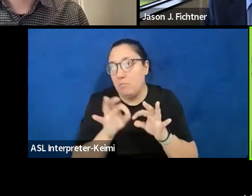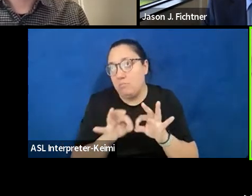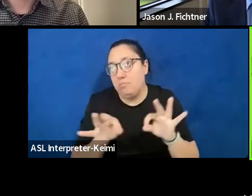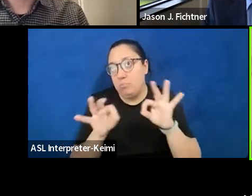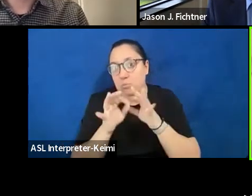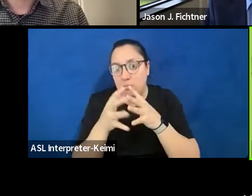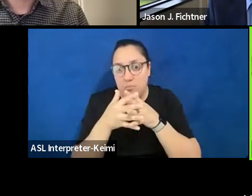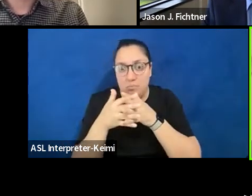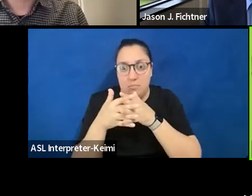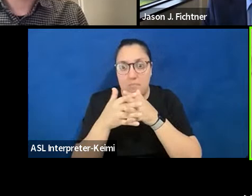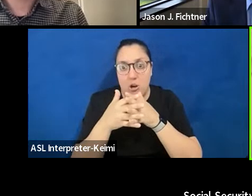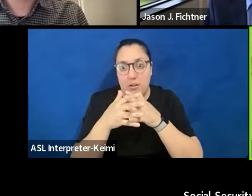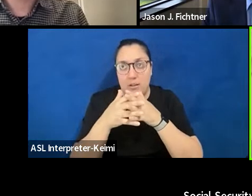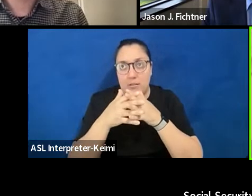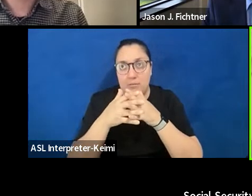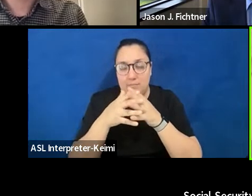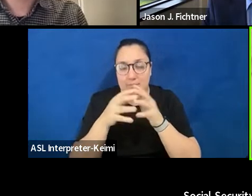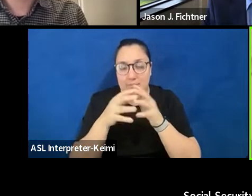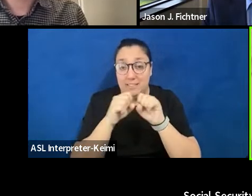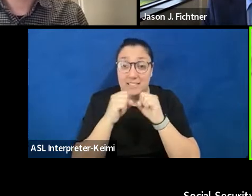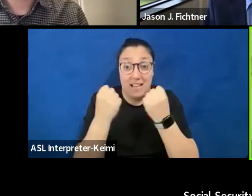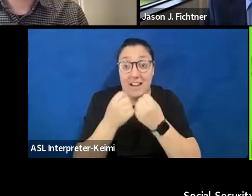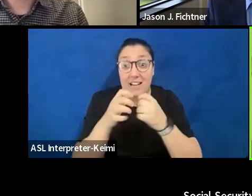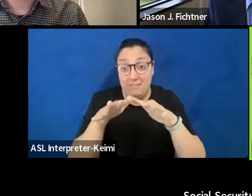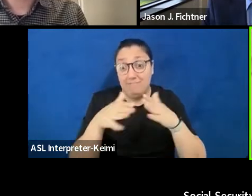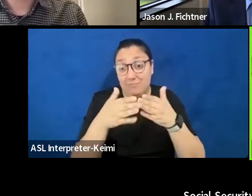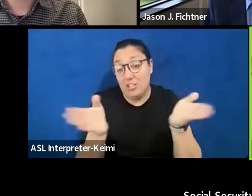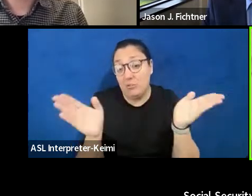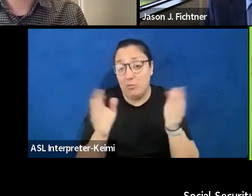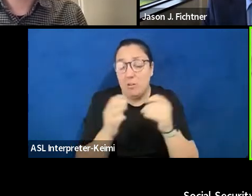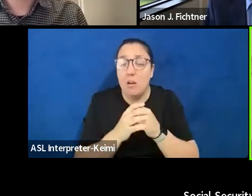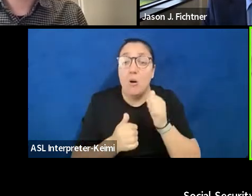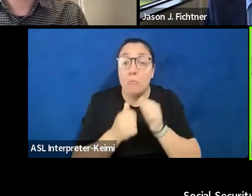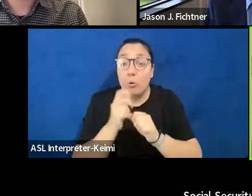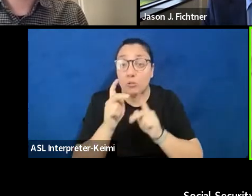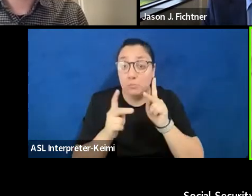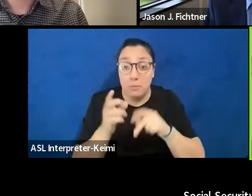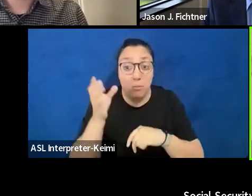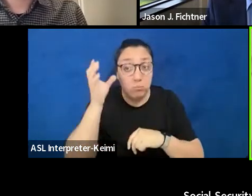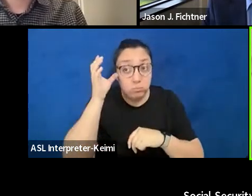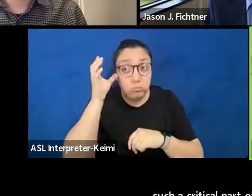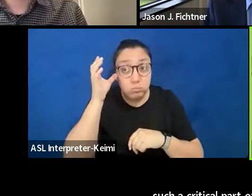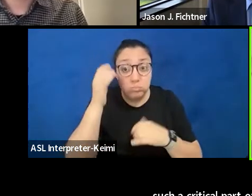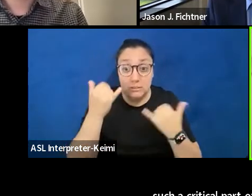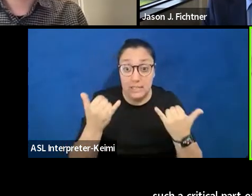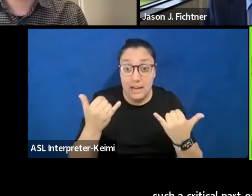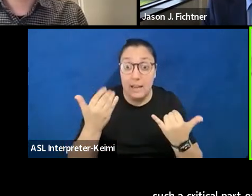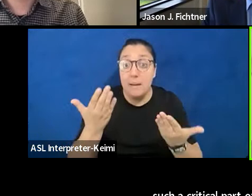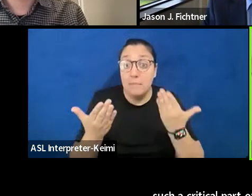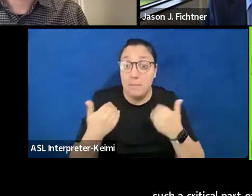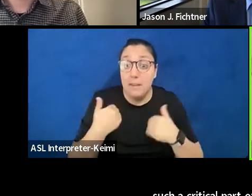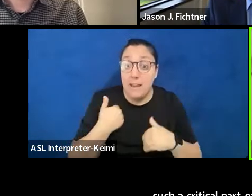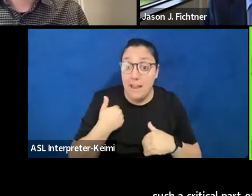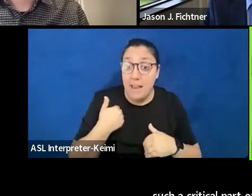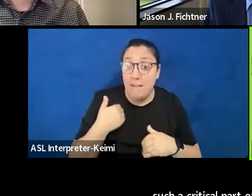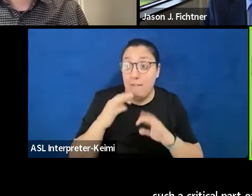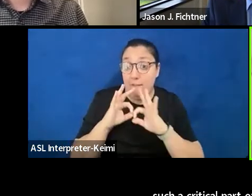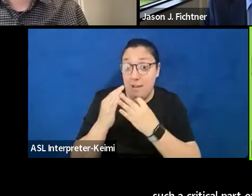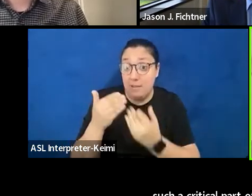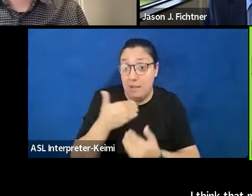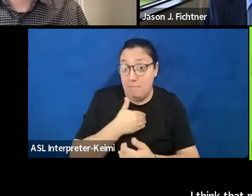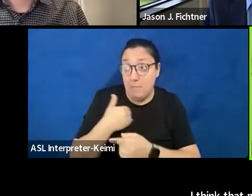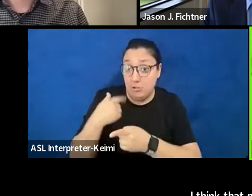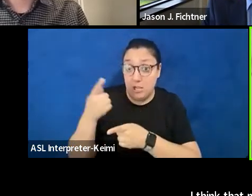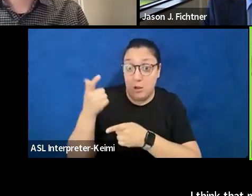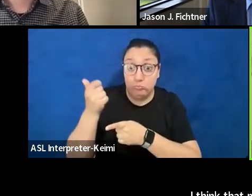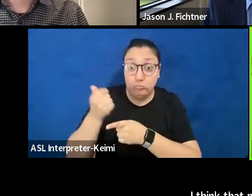society. I think that most people, most of the people listening here have relatives who receive Social Security.